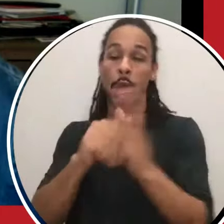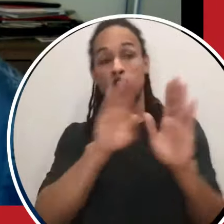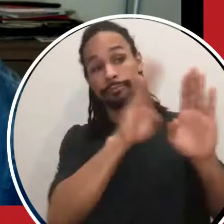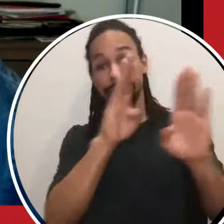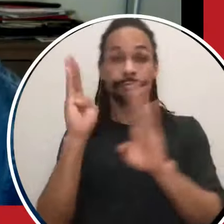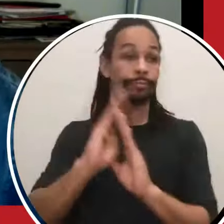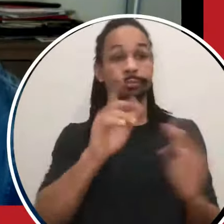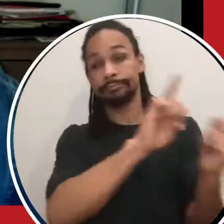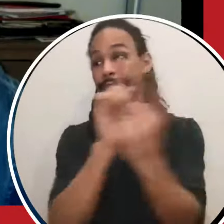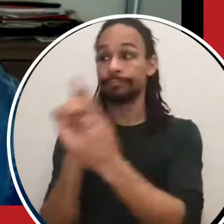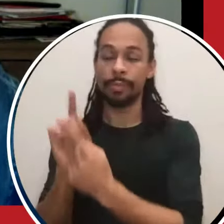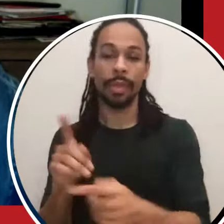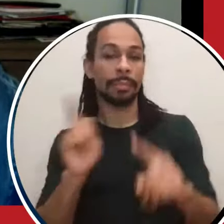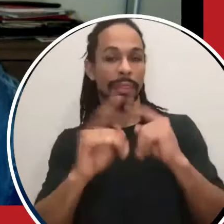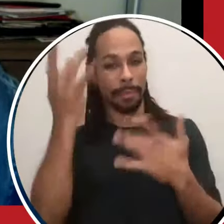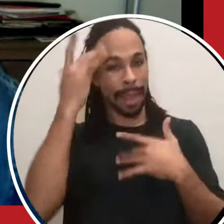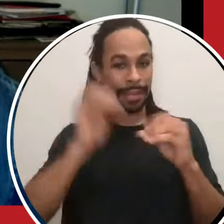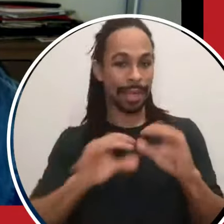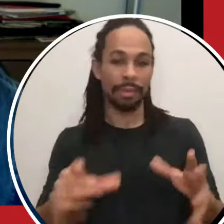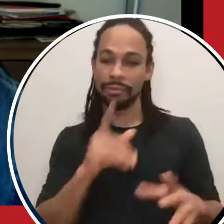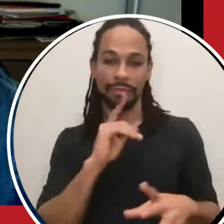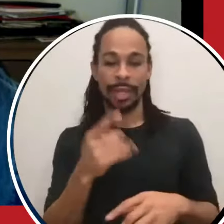So the best that we could do, I mean, I think